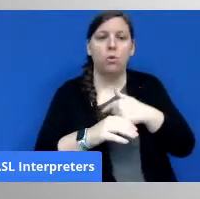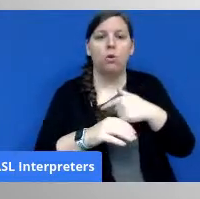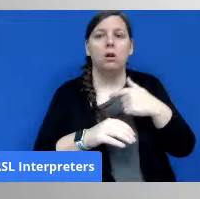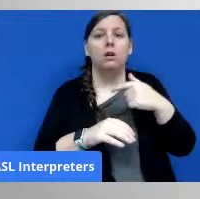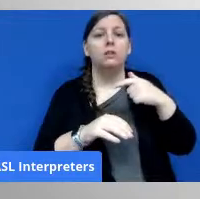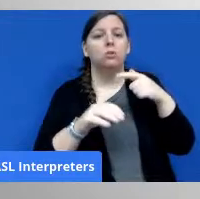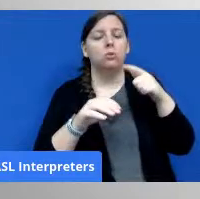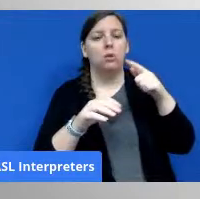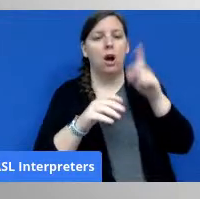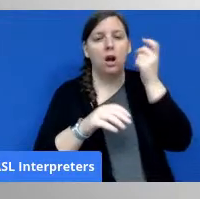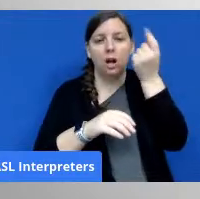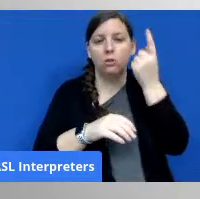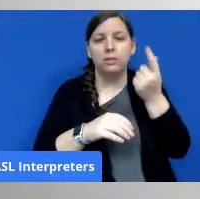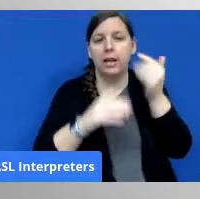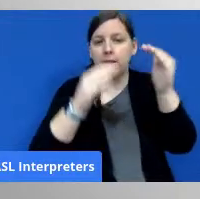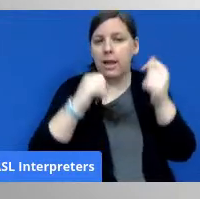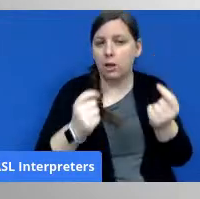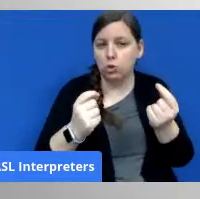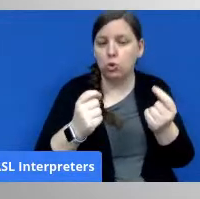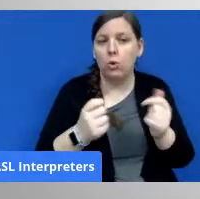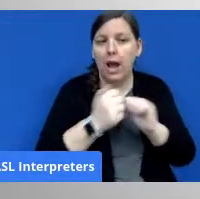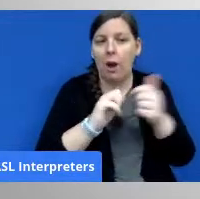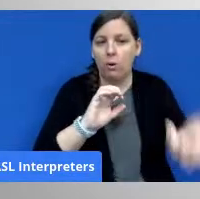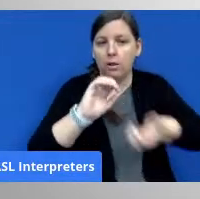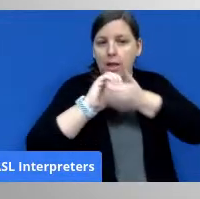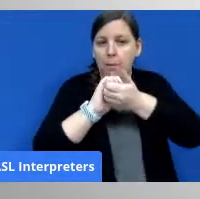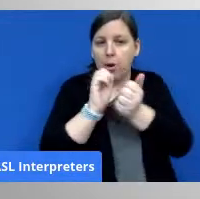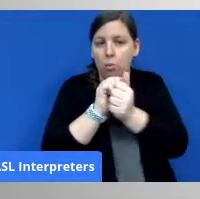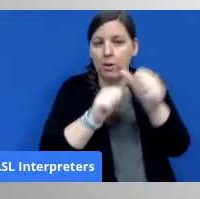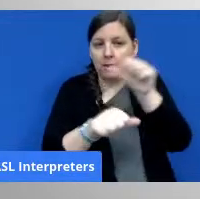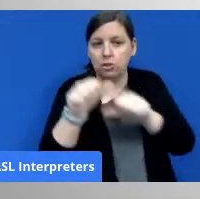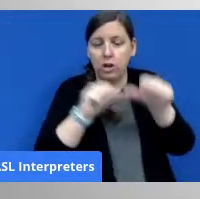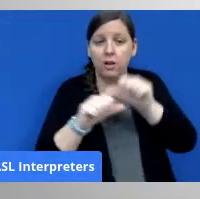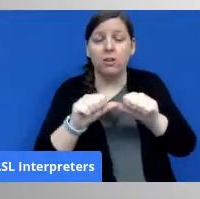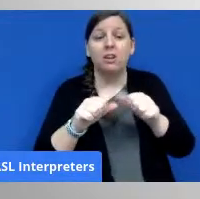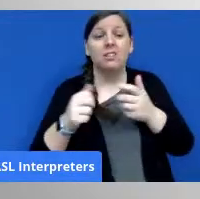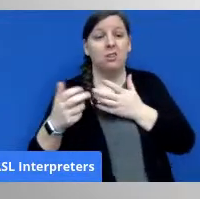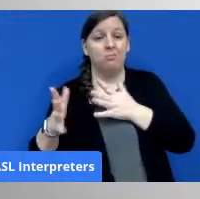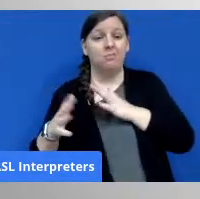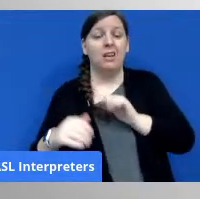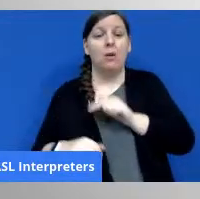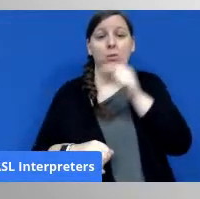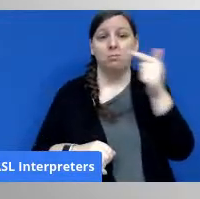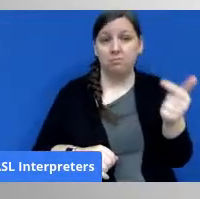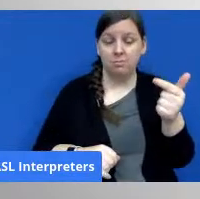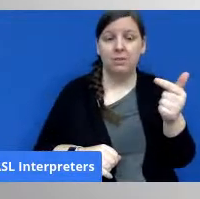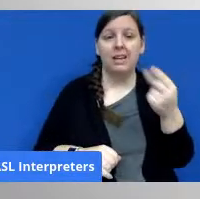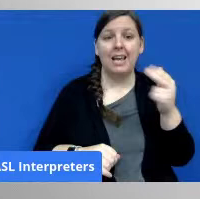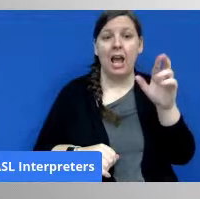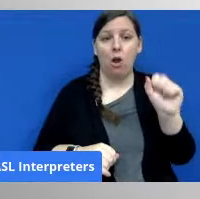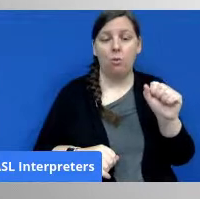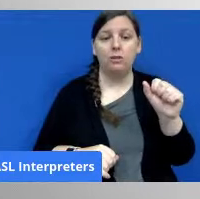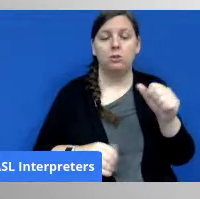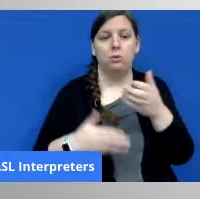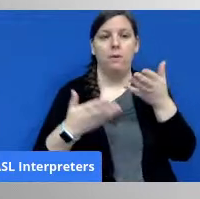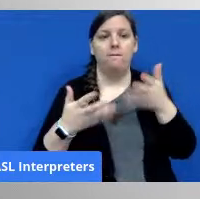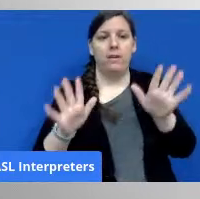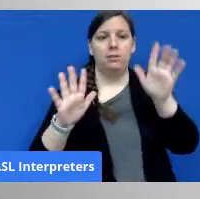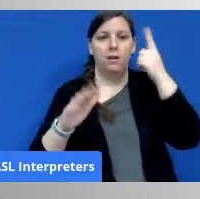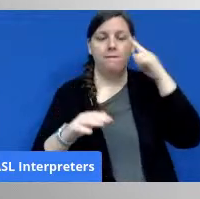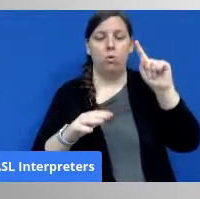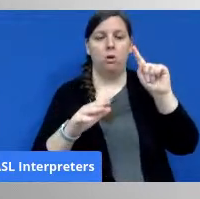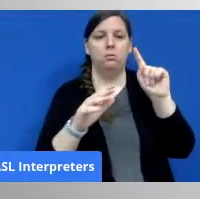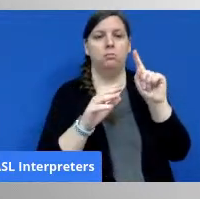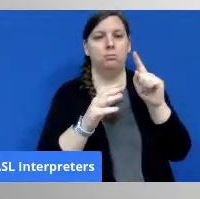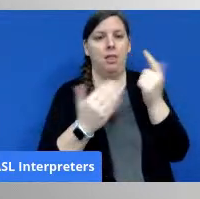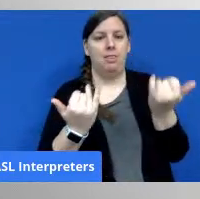one another. And with that in mind, then I'm going to turn it back over to Mr. Harris to close us out for this evening. Thank you